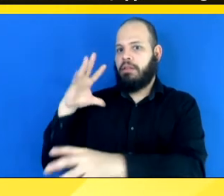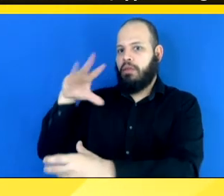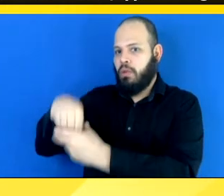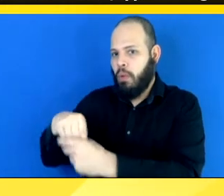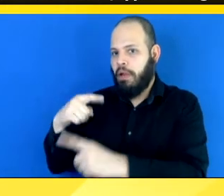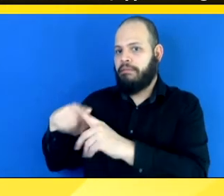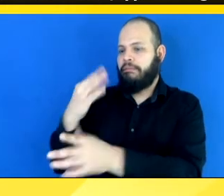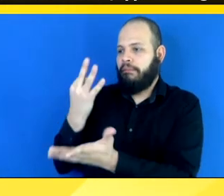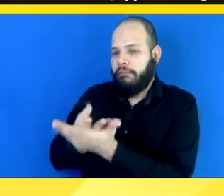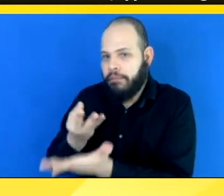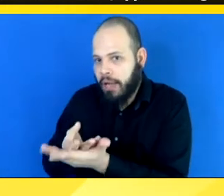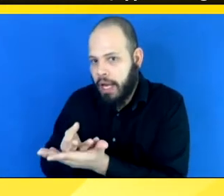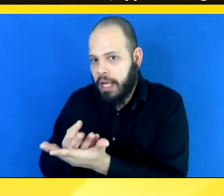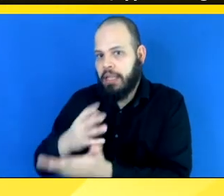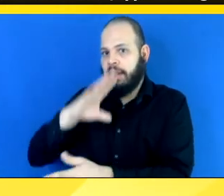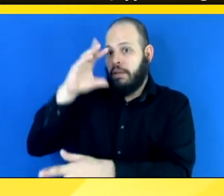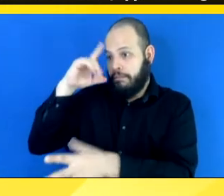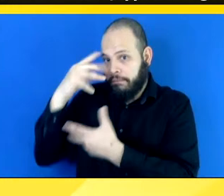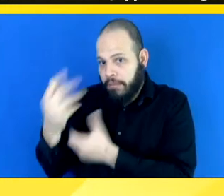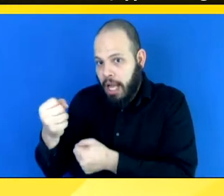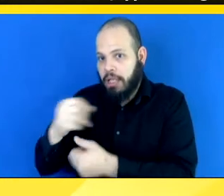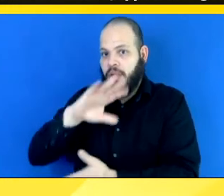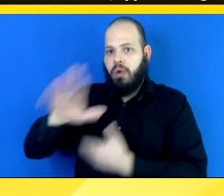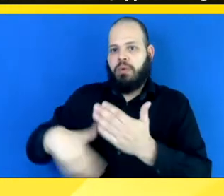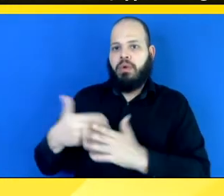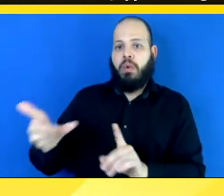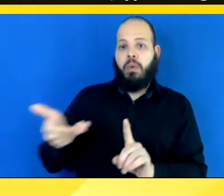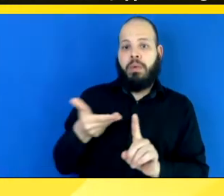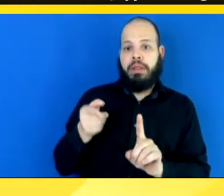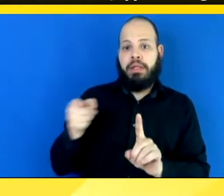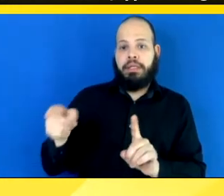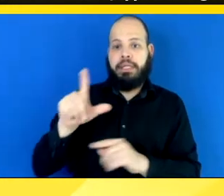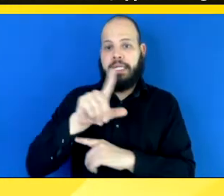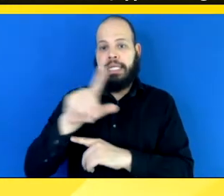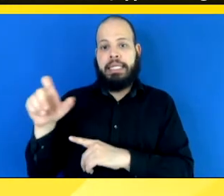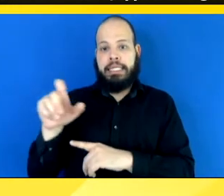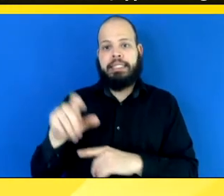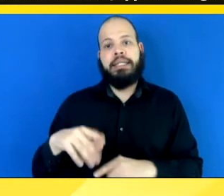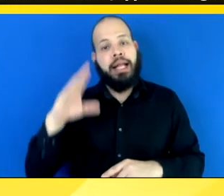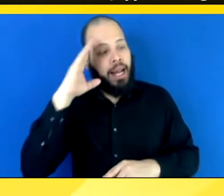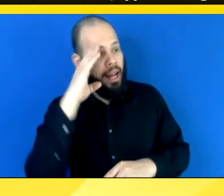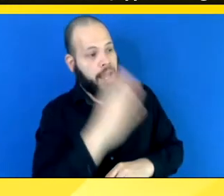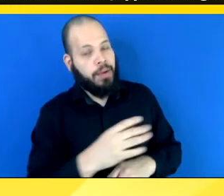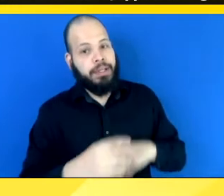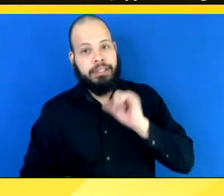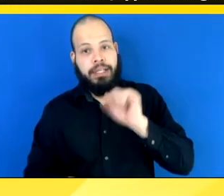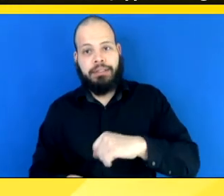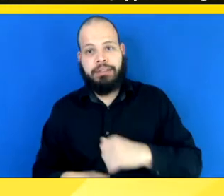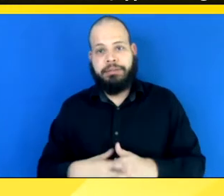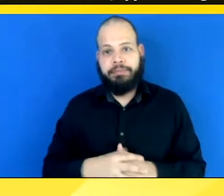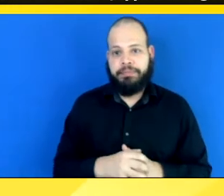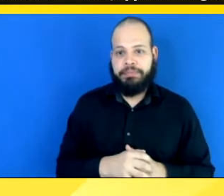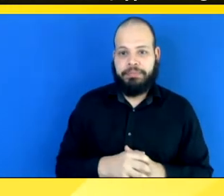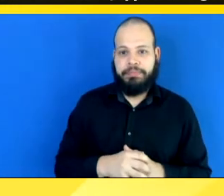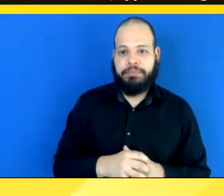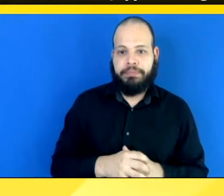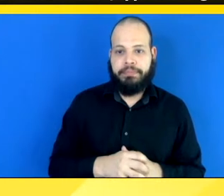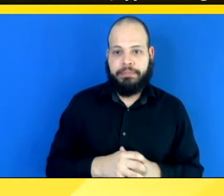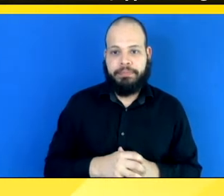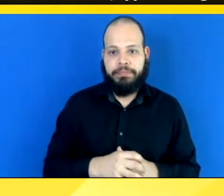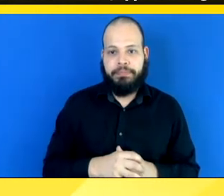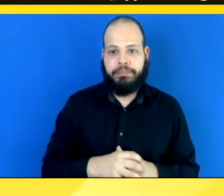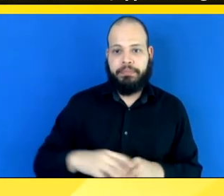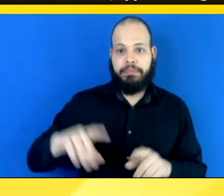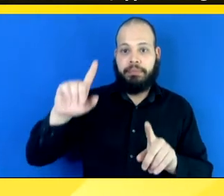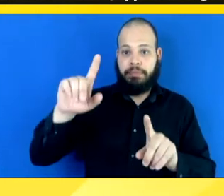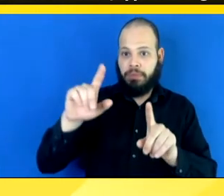welcome. Well, thank you, Roz. And on behalf of the 1.4 million members of AFSCME, I really am honored to